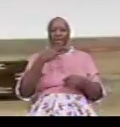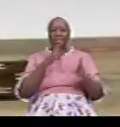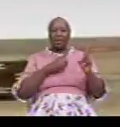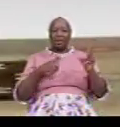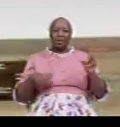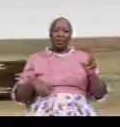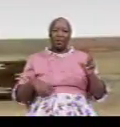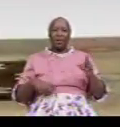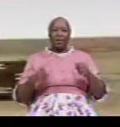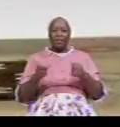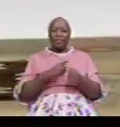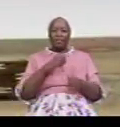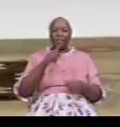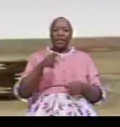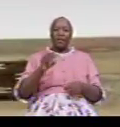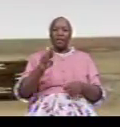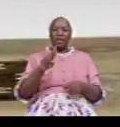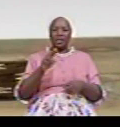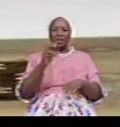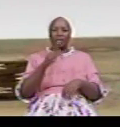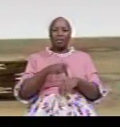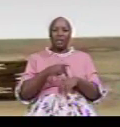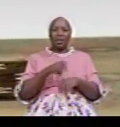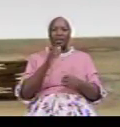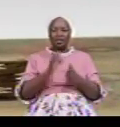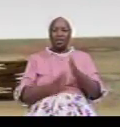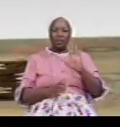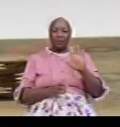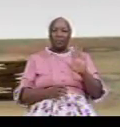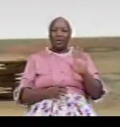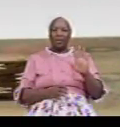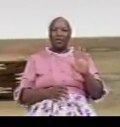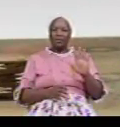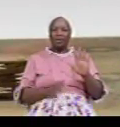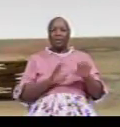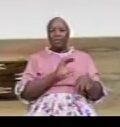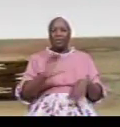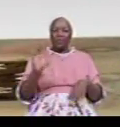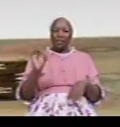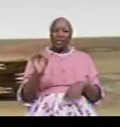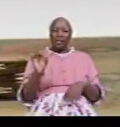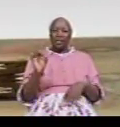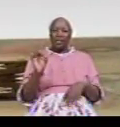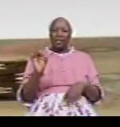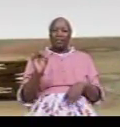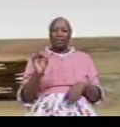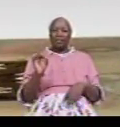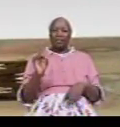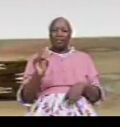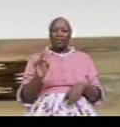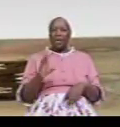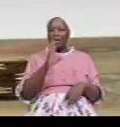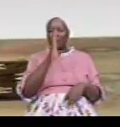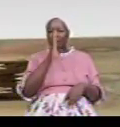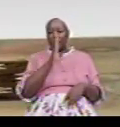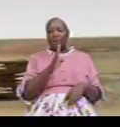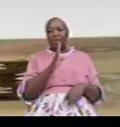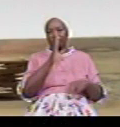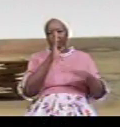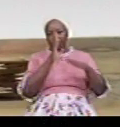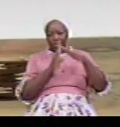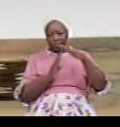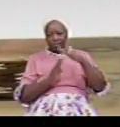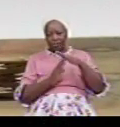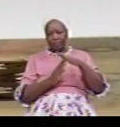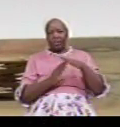1 Peter chapter 5, verse 8. Be sober, be